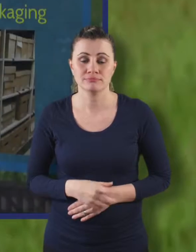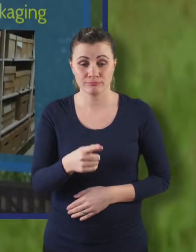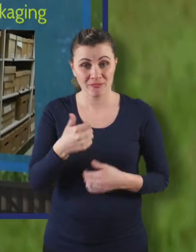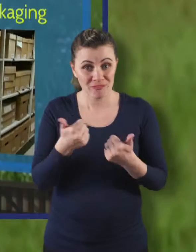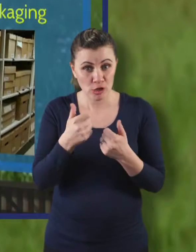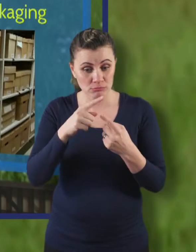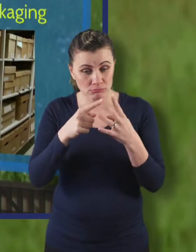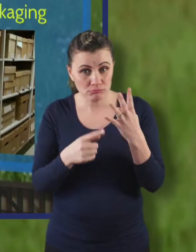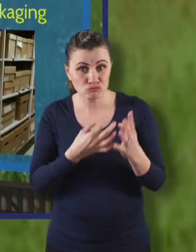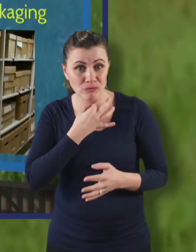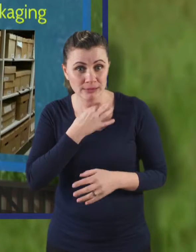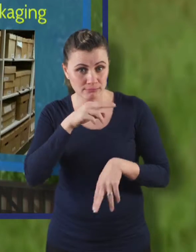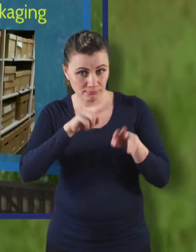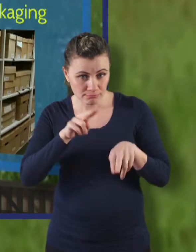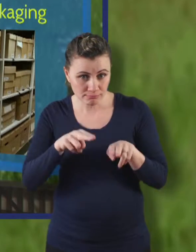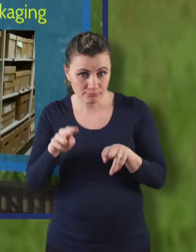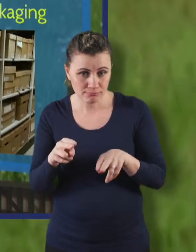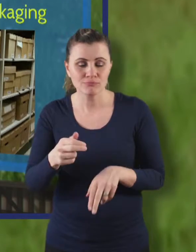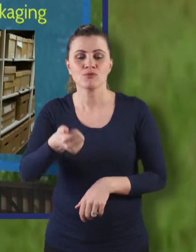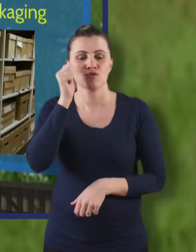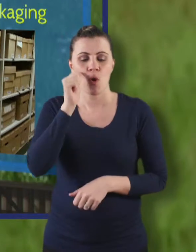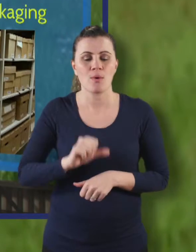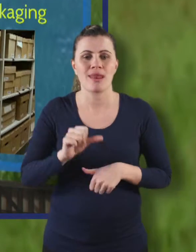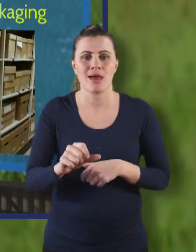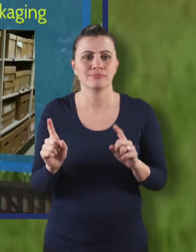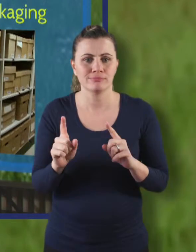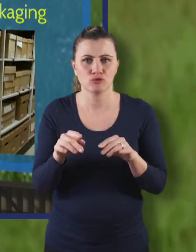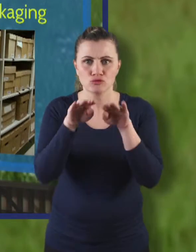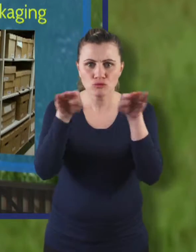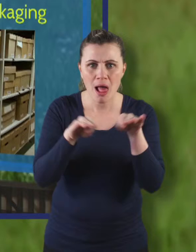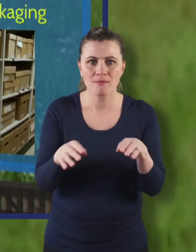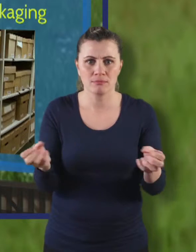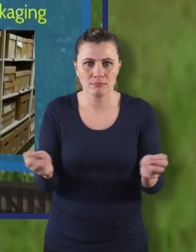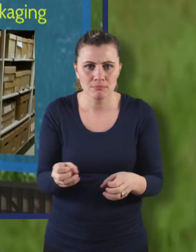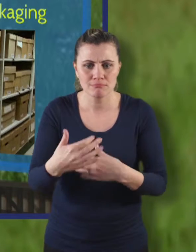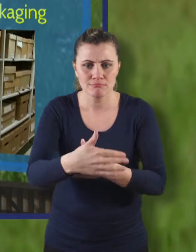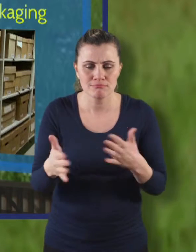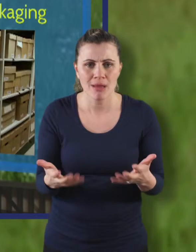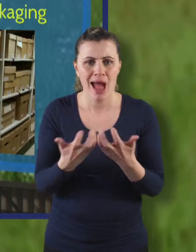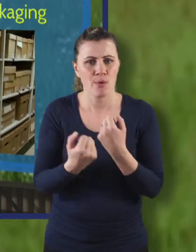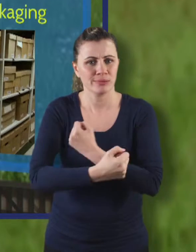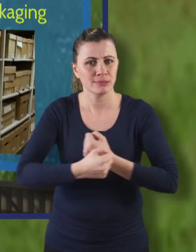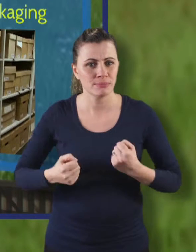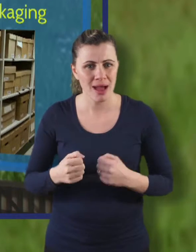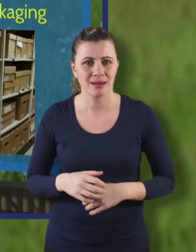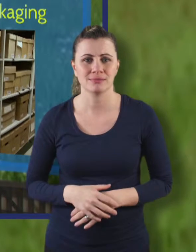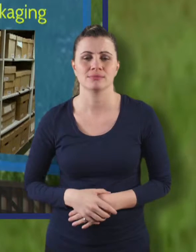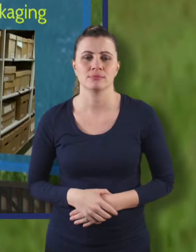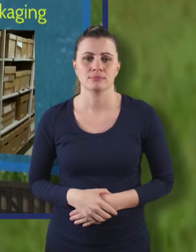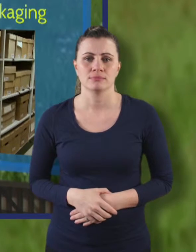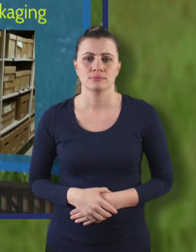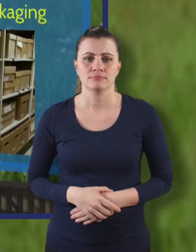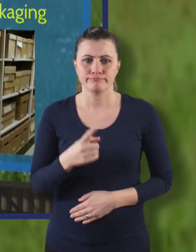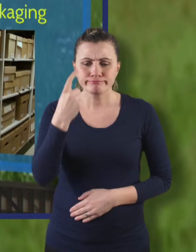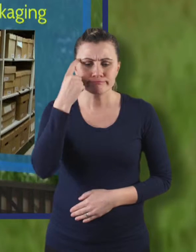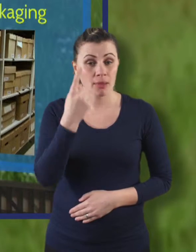Once you've assessed the risks, you then need to think about the shelving and packaging that you use within those spaces. Ideally, you should be using metal shelving that